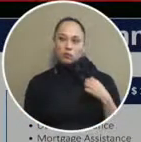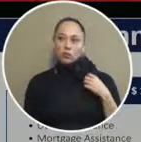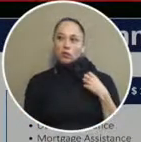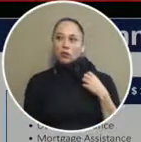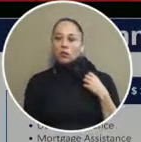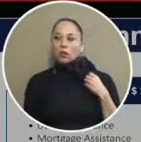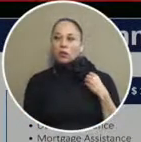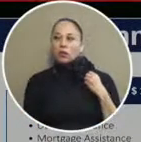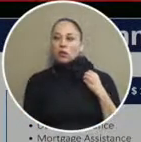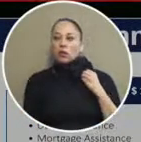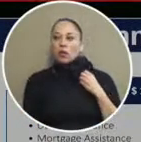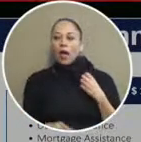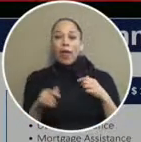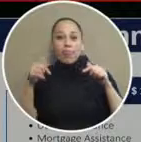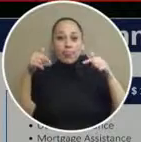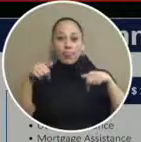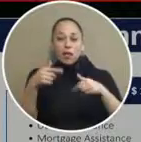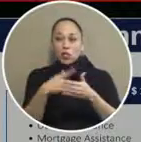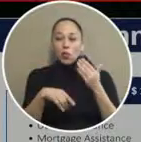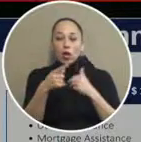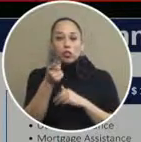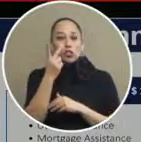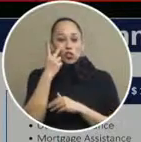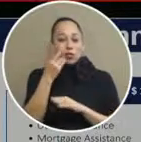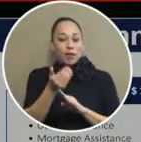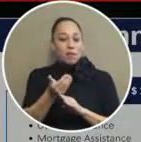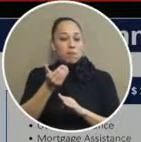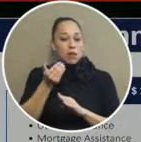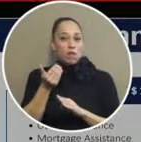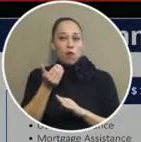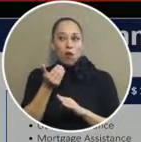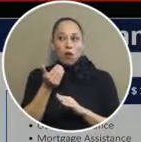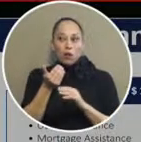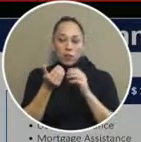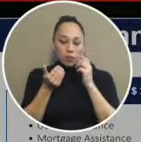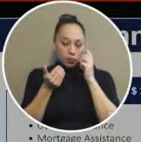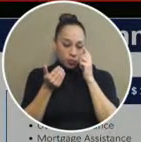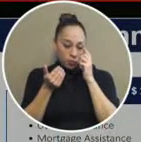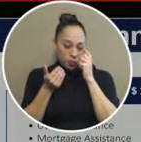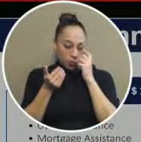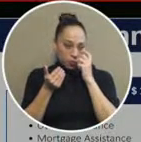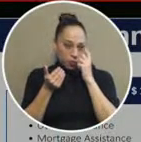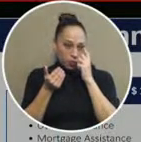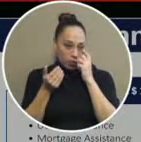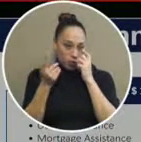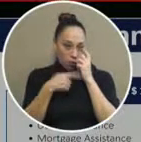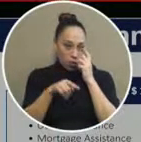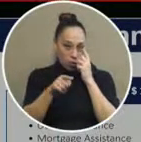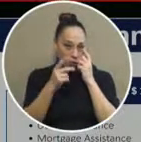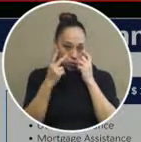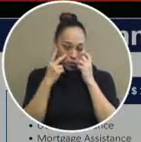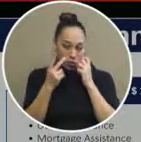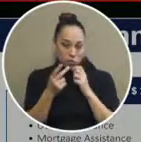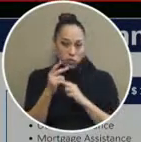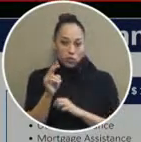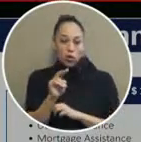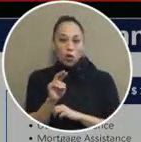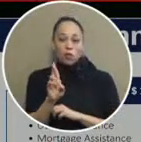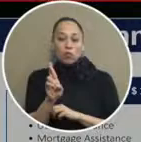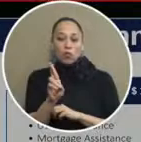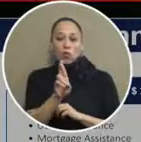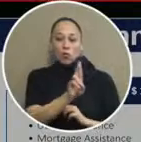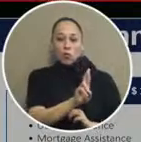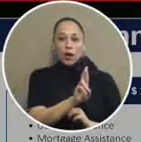So this is a slide that you all have seen before. It's been altered a little bit. What you're seeing on the right is